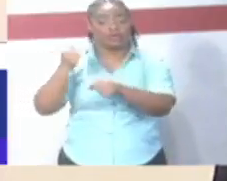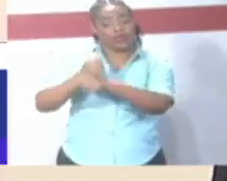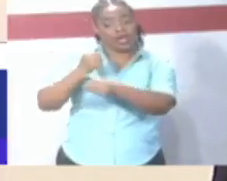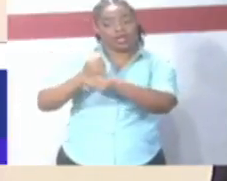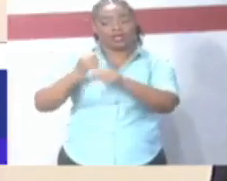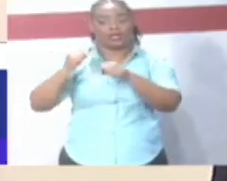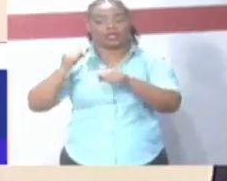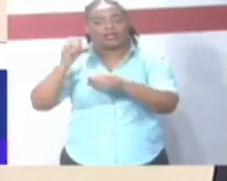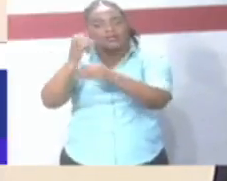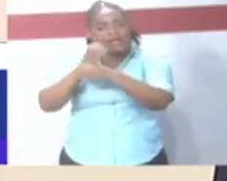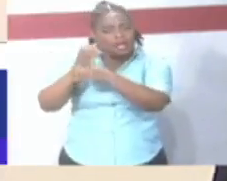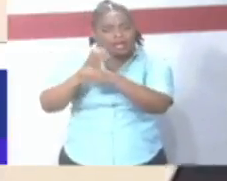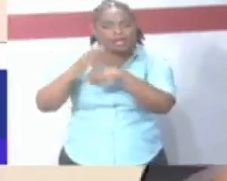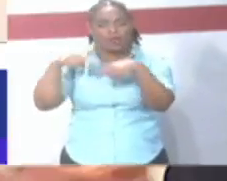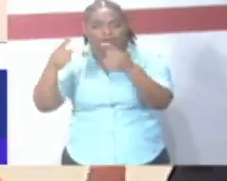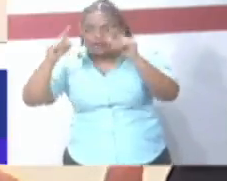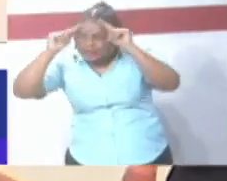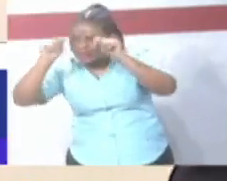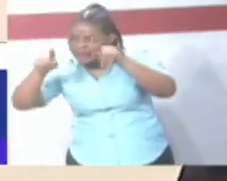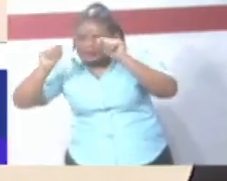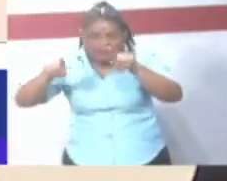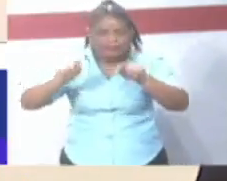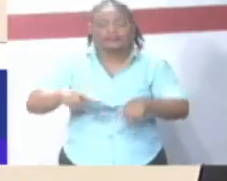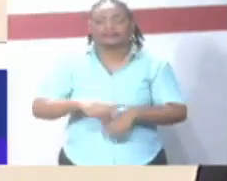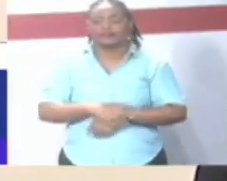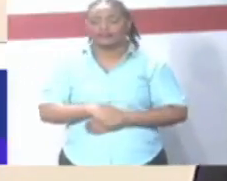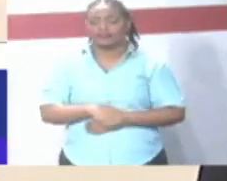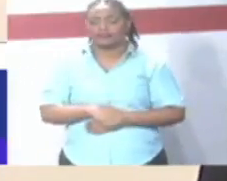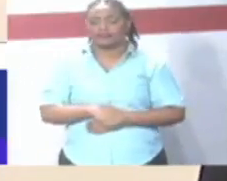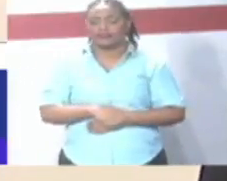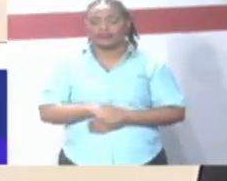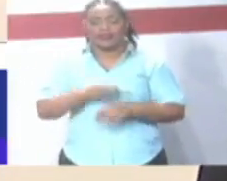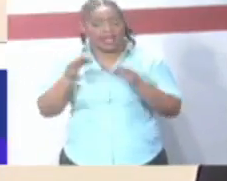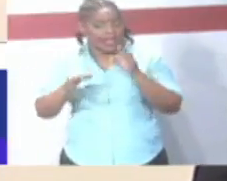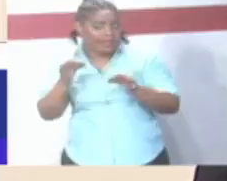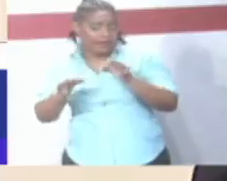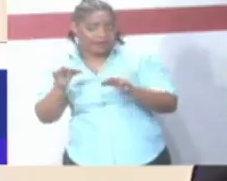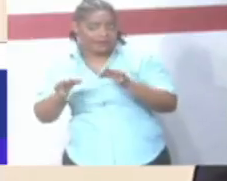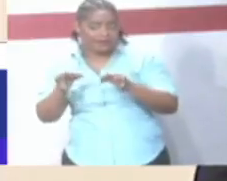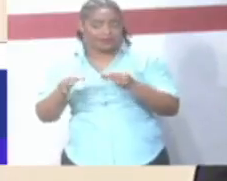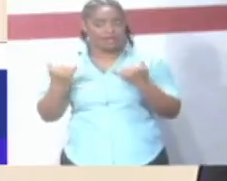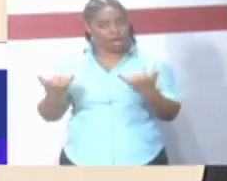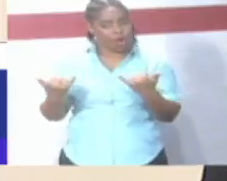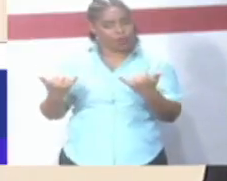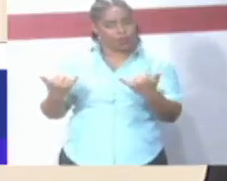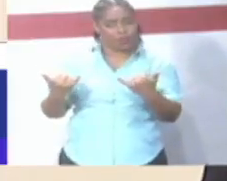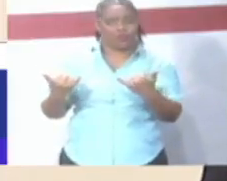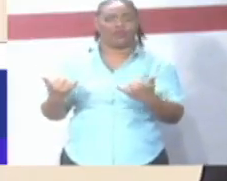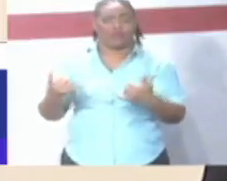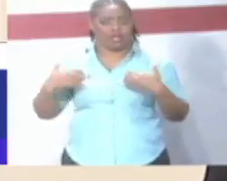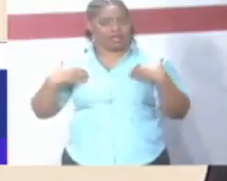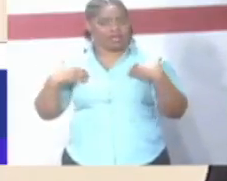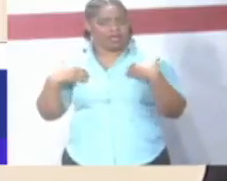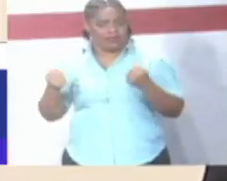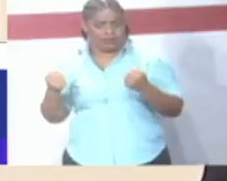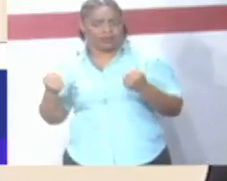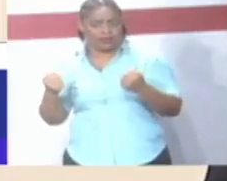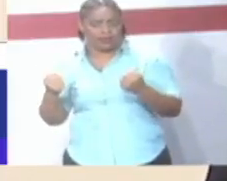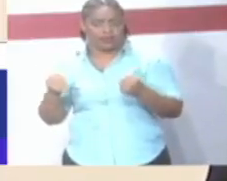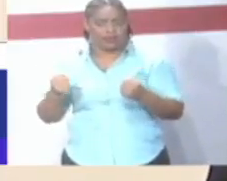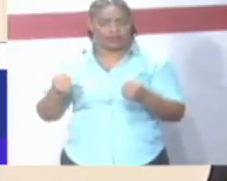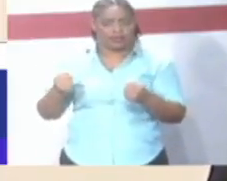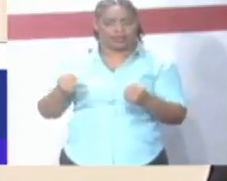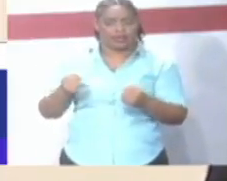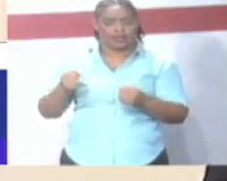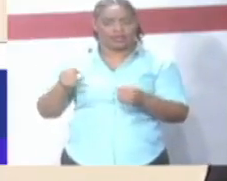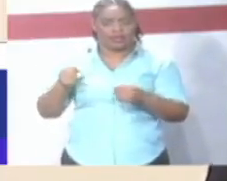erectile dysfunction right now and you're healthy, check your doctor. It could be the early warning signs of heart disease. I'm making a joke about